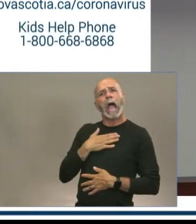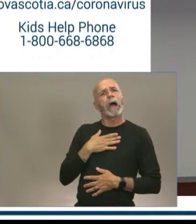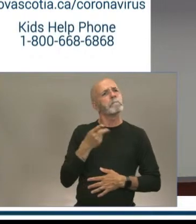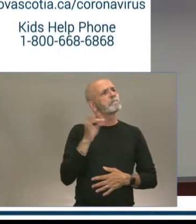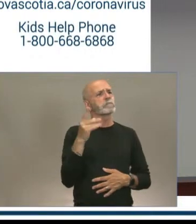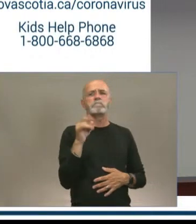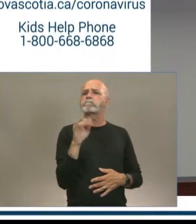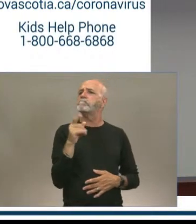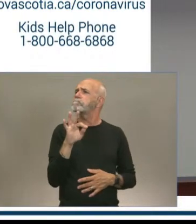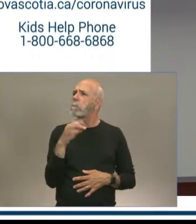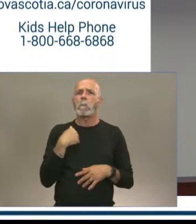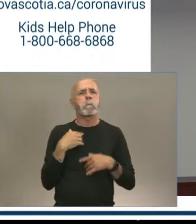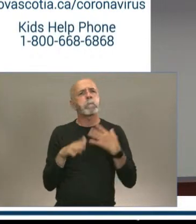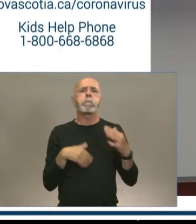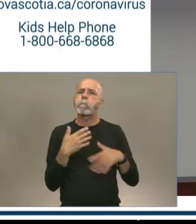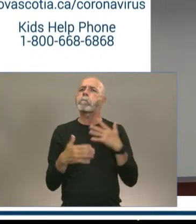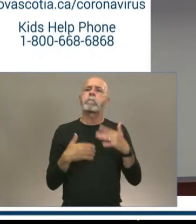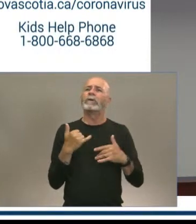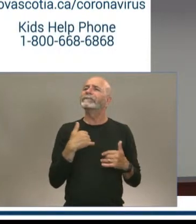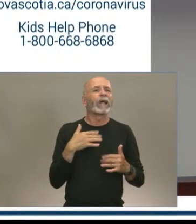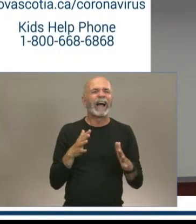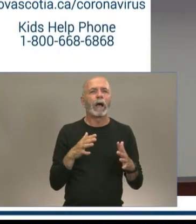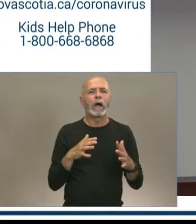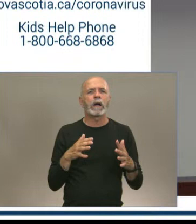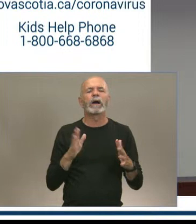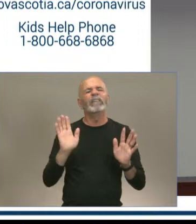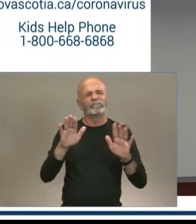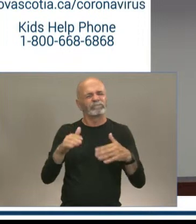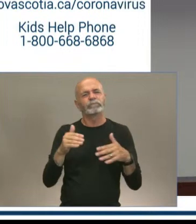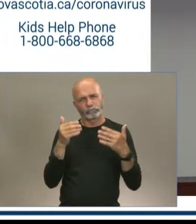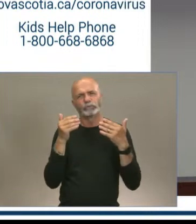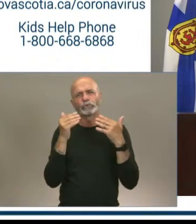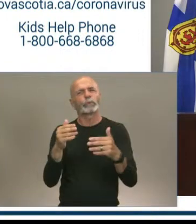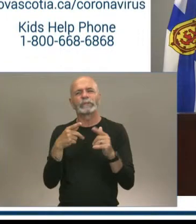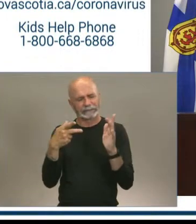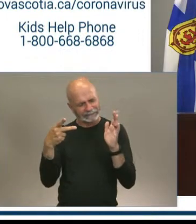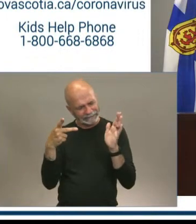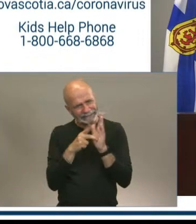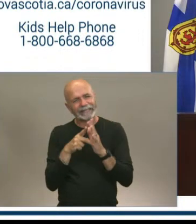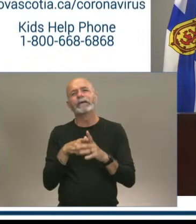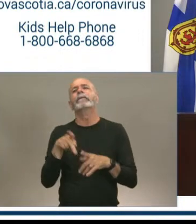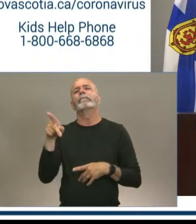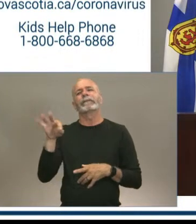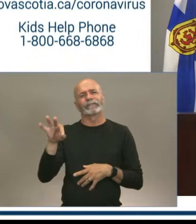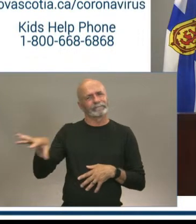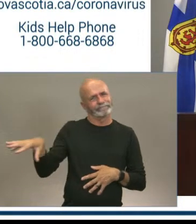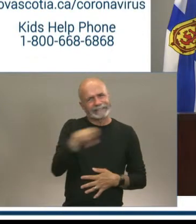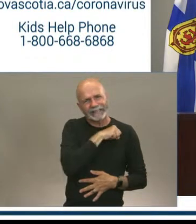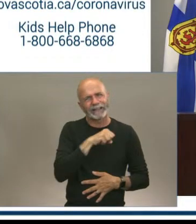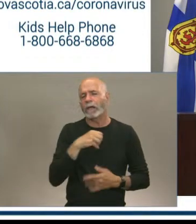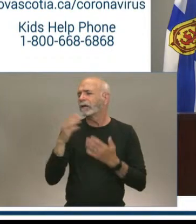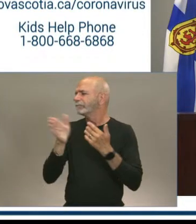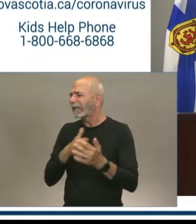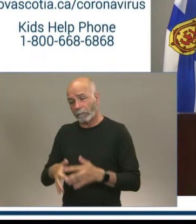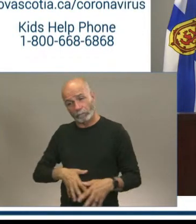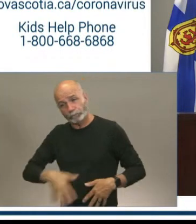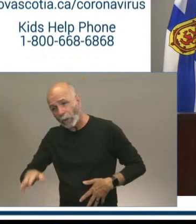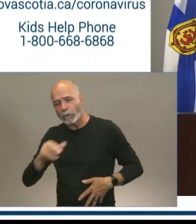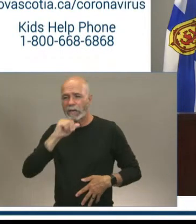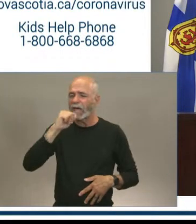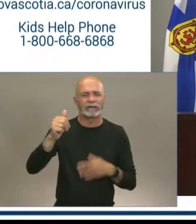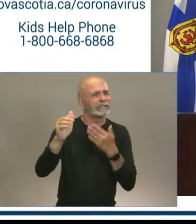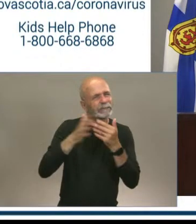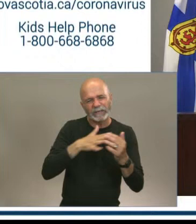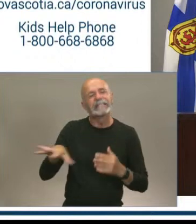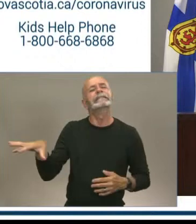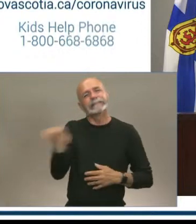that's perfectly fine to do that, including in pregnancy. Do you have a follow-up? Yeah, the convention center walk-in clinic, the side